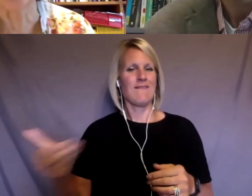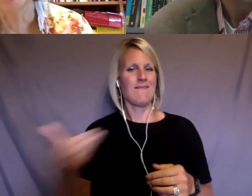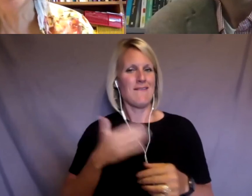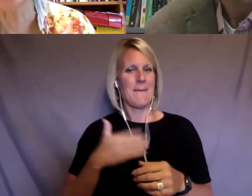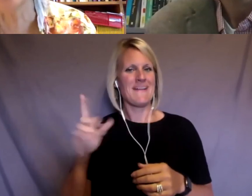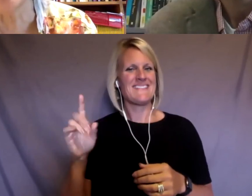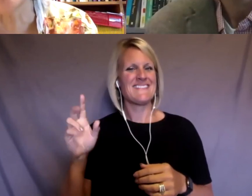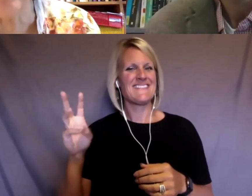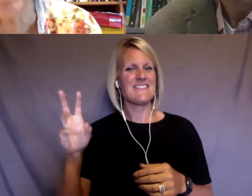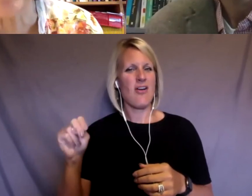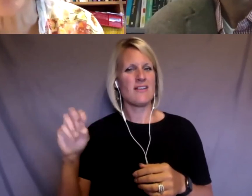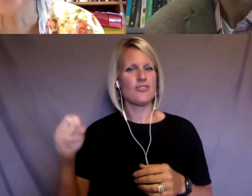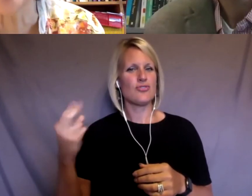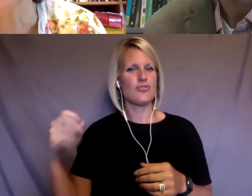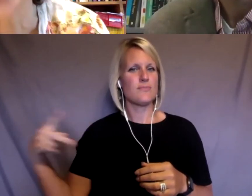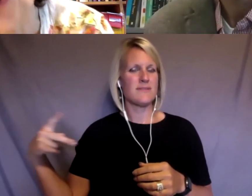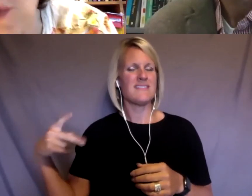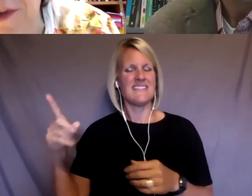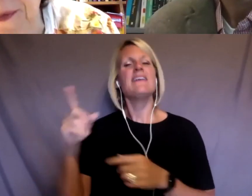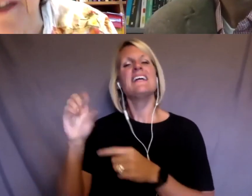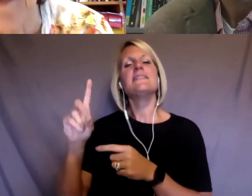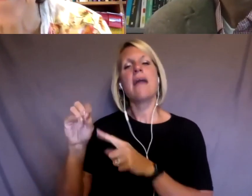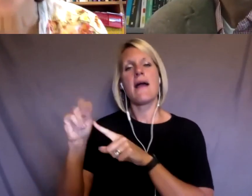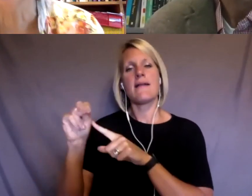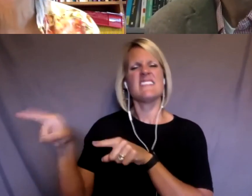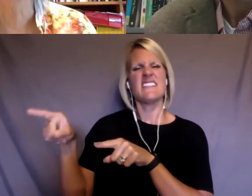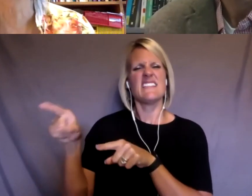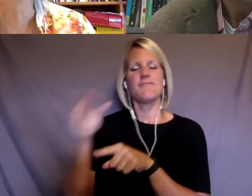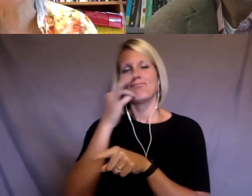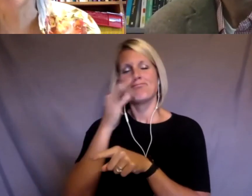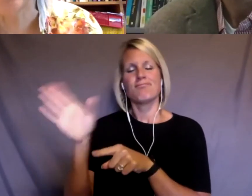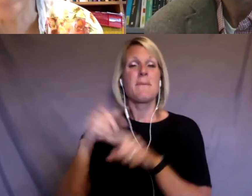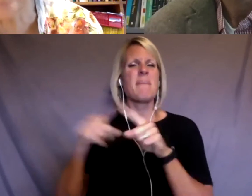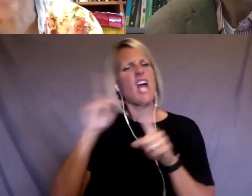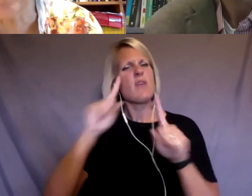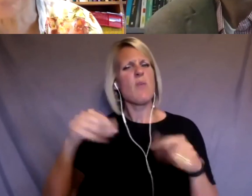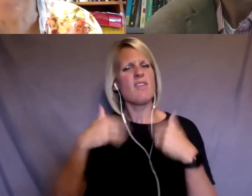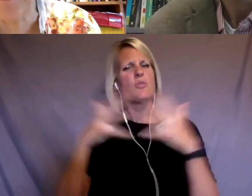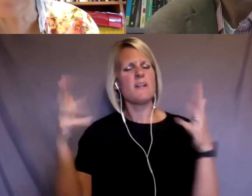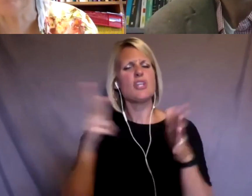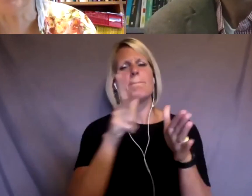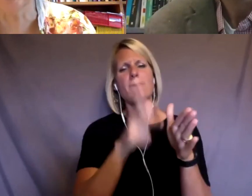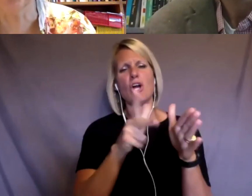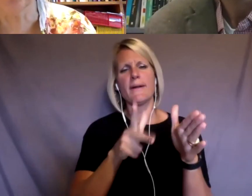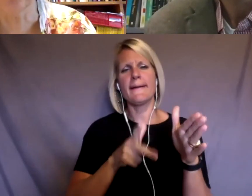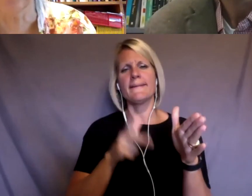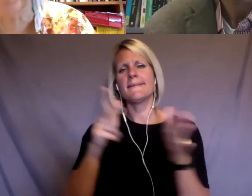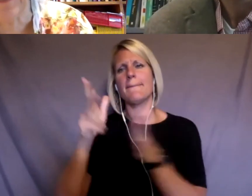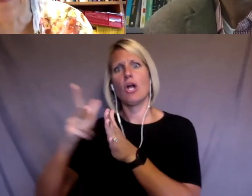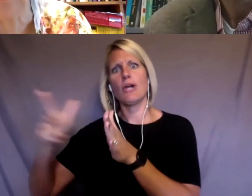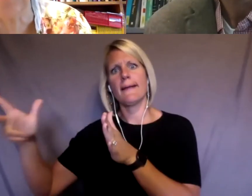course. I agree with him that we have too much parking. But I like street parking instead of